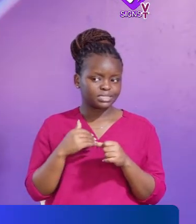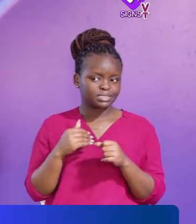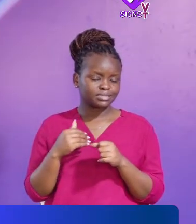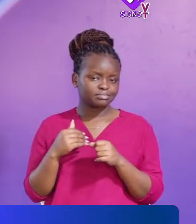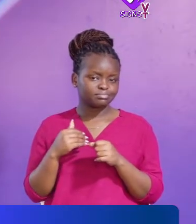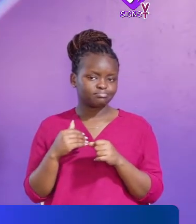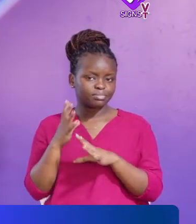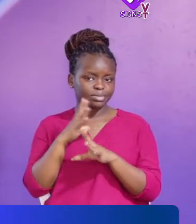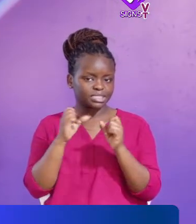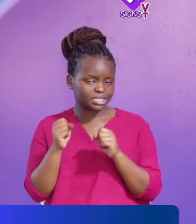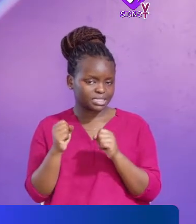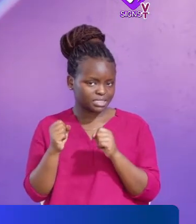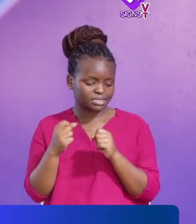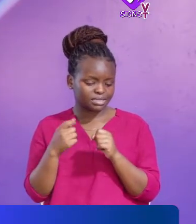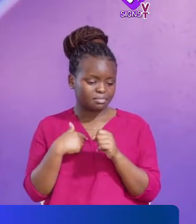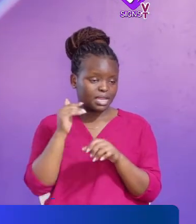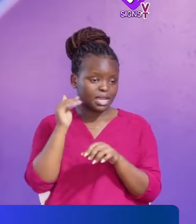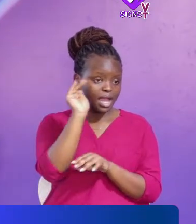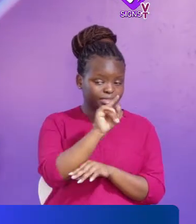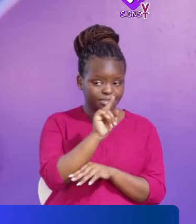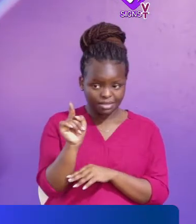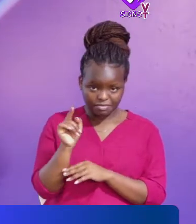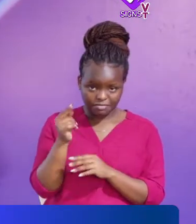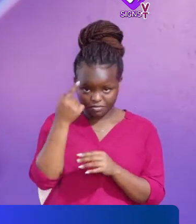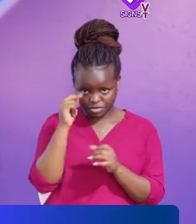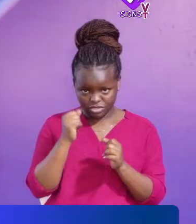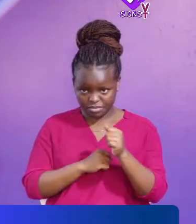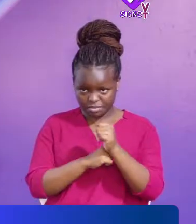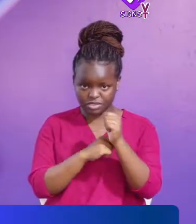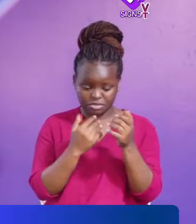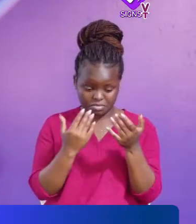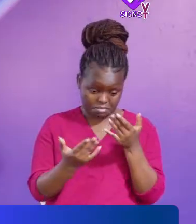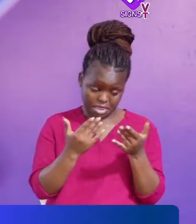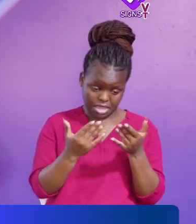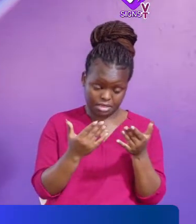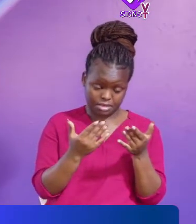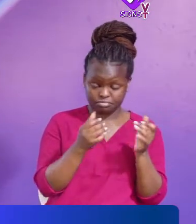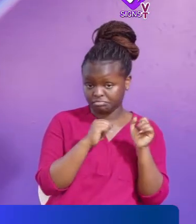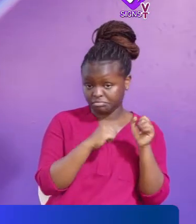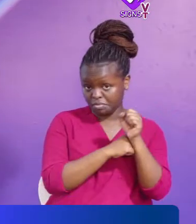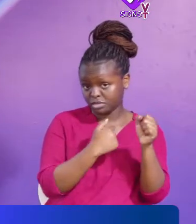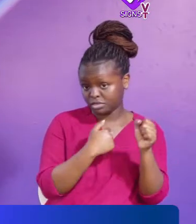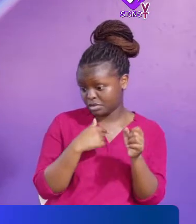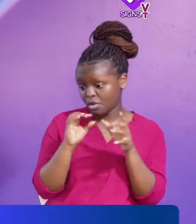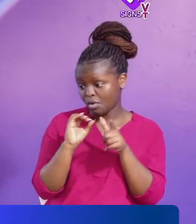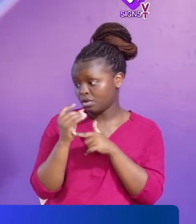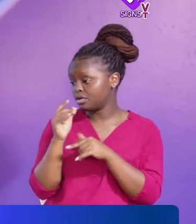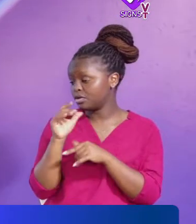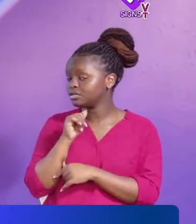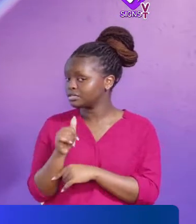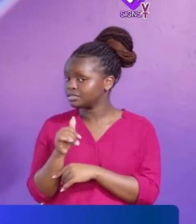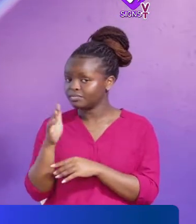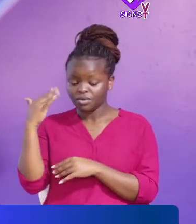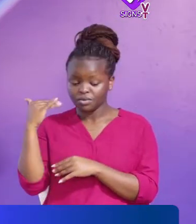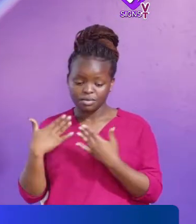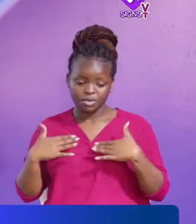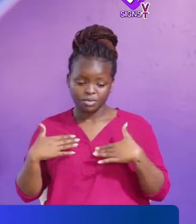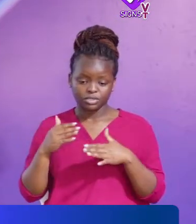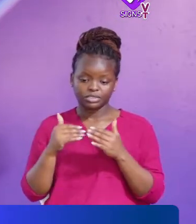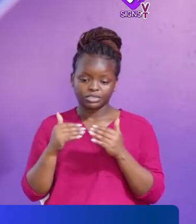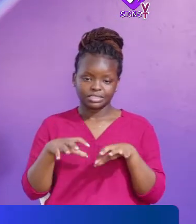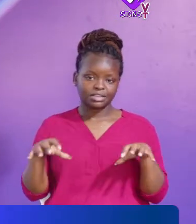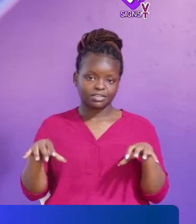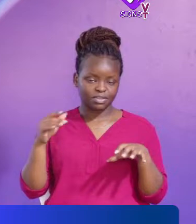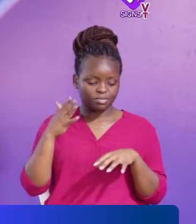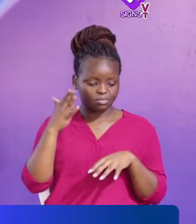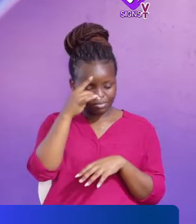In fact, I'll be going to ask them for their support. They may support me or they may not support me. Why should some people suffer because of their ambitions?